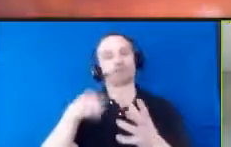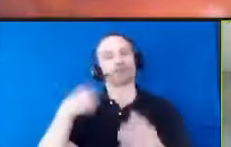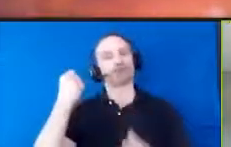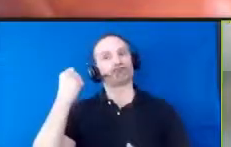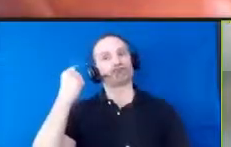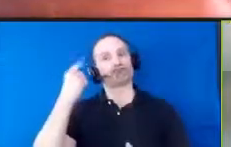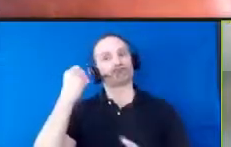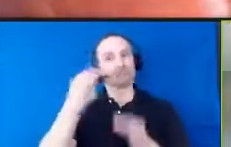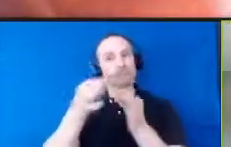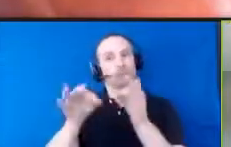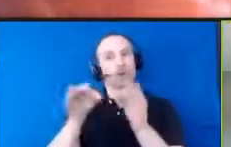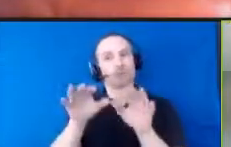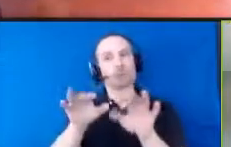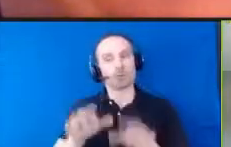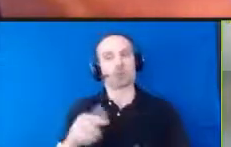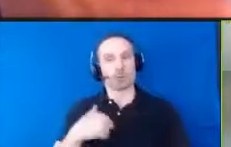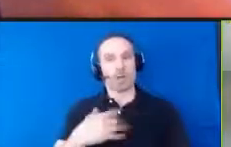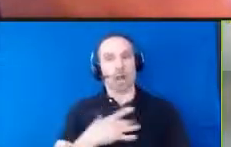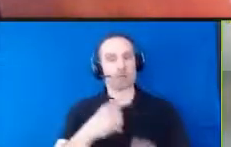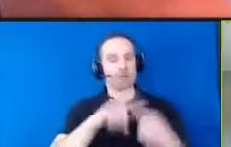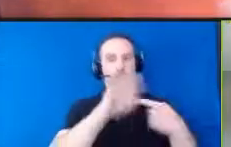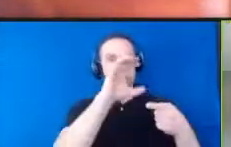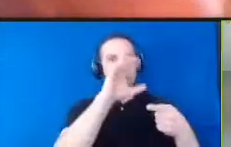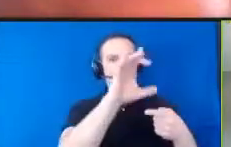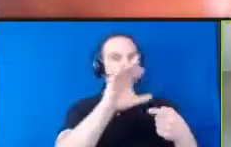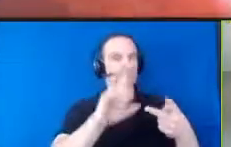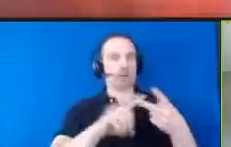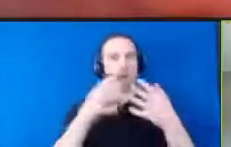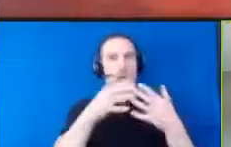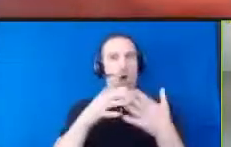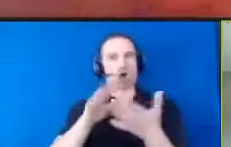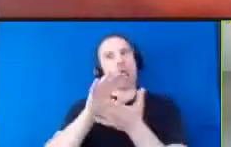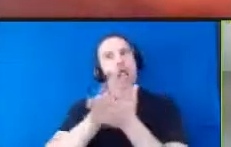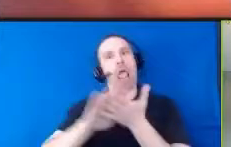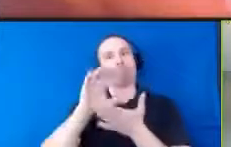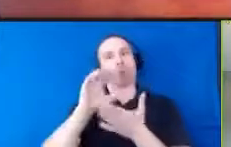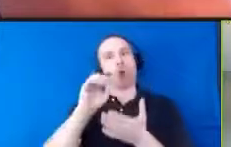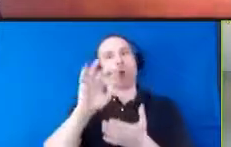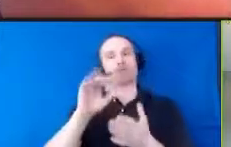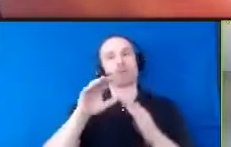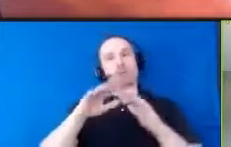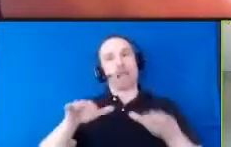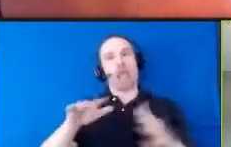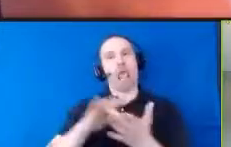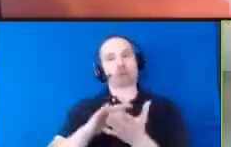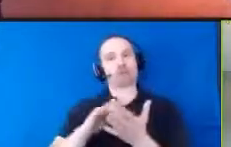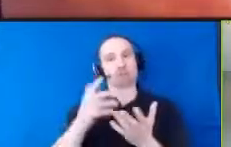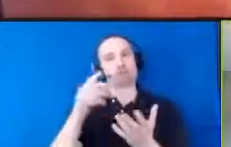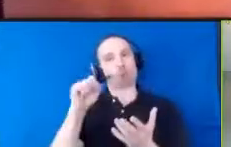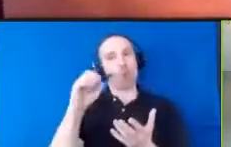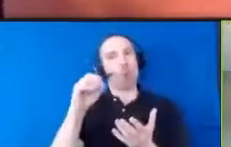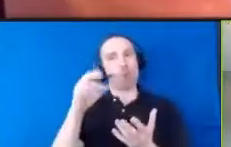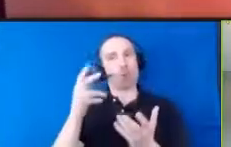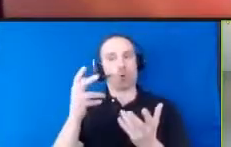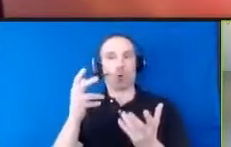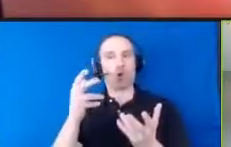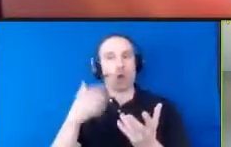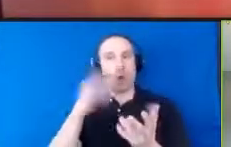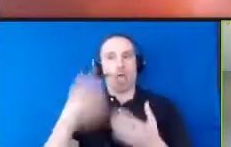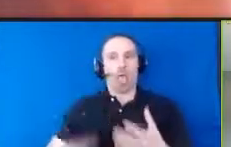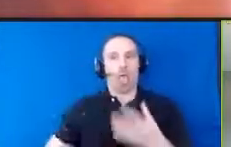well. And I also like the American Academy of Pediatrics. And I'll put some links in the chat box that people can look at.